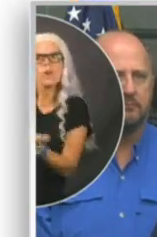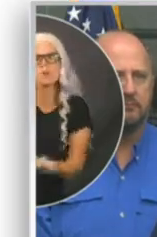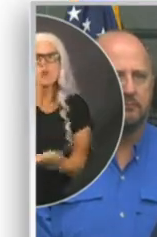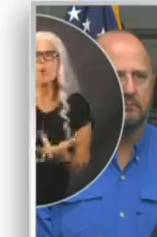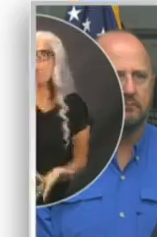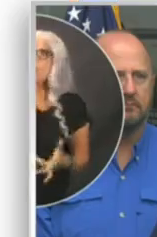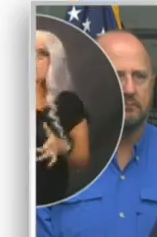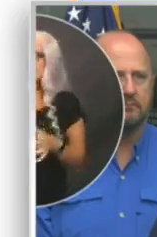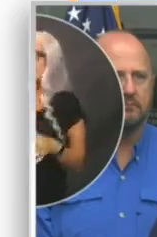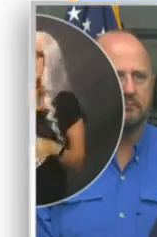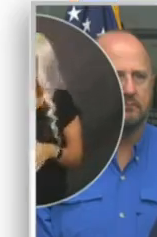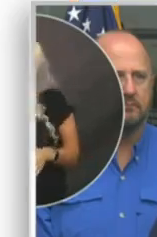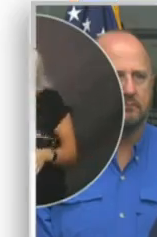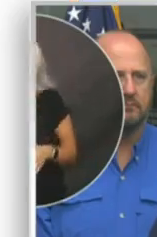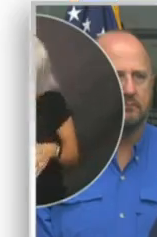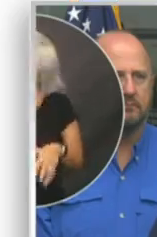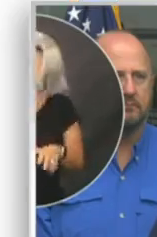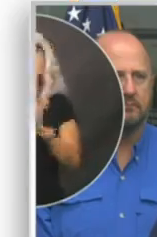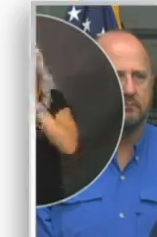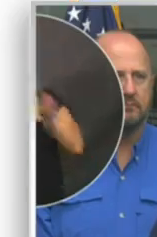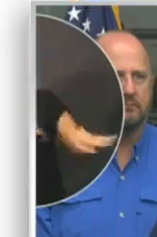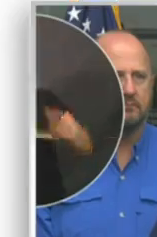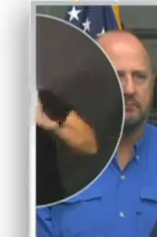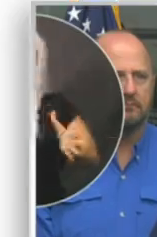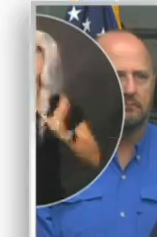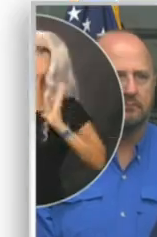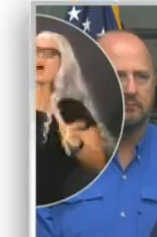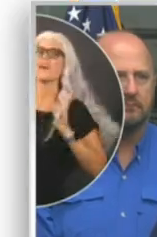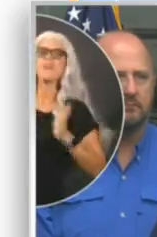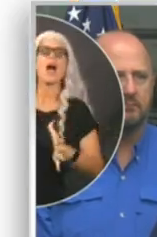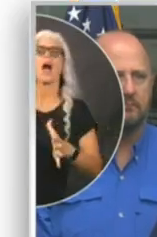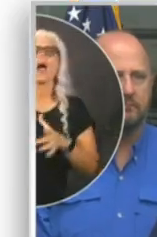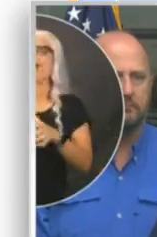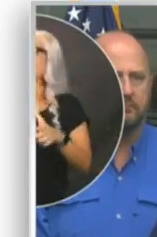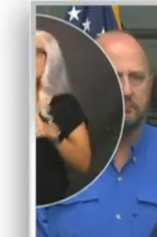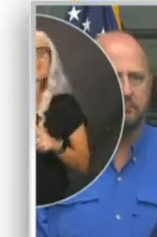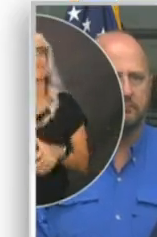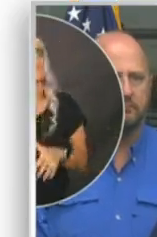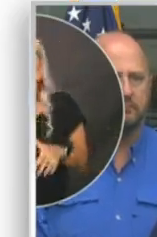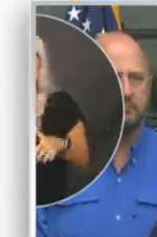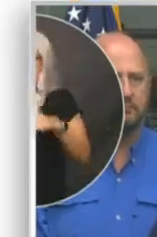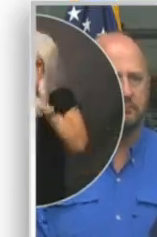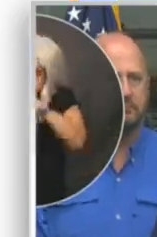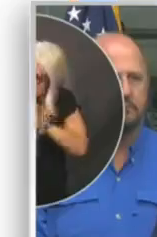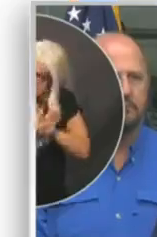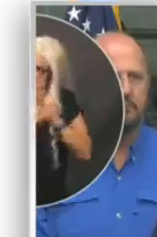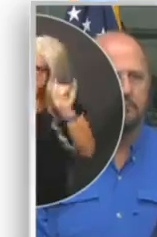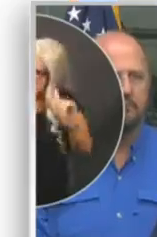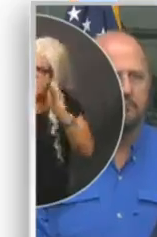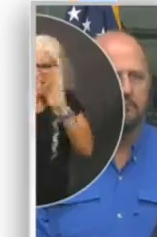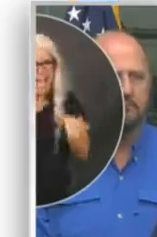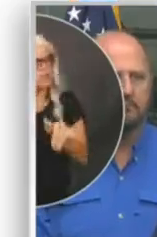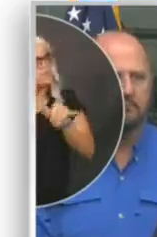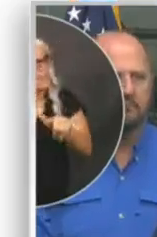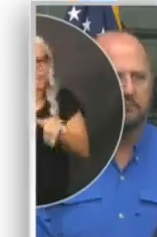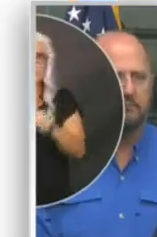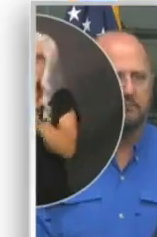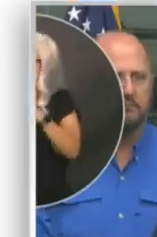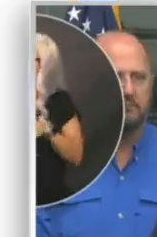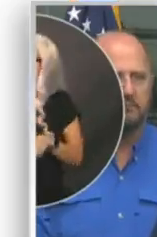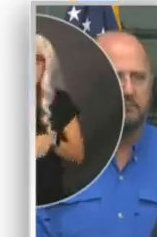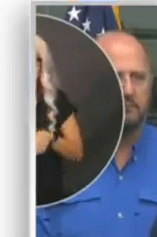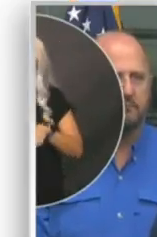it seems calm, wait to make sure that the storm has actually passed. Once the storm has passed and it's safe